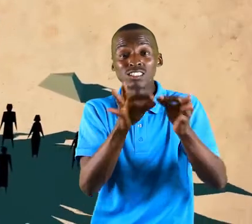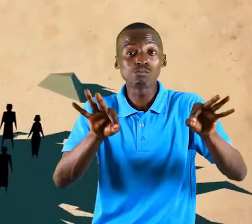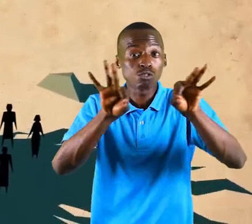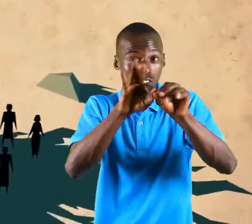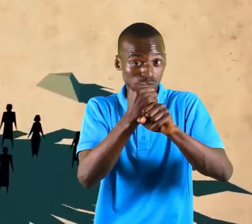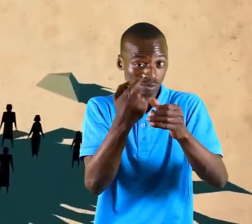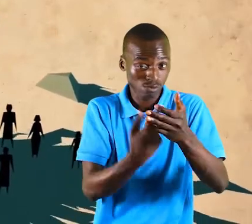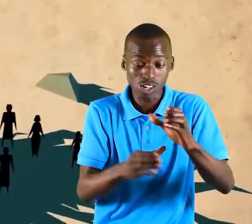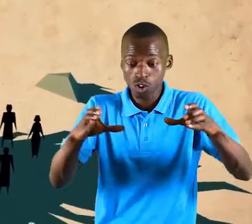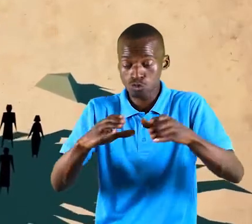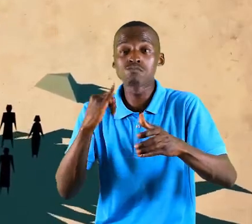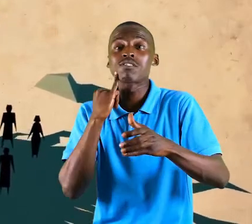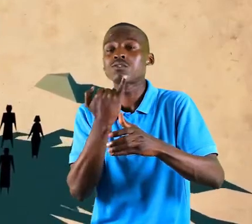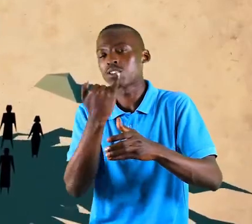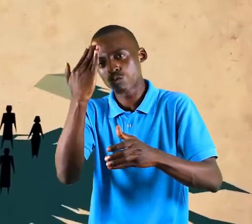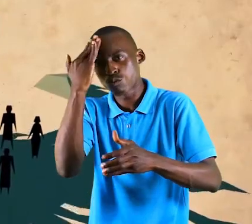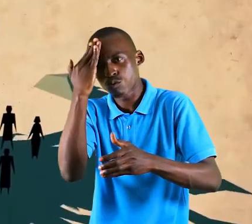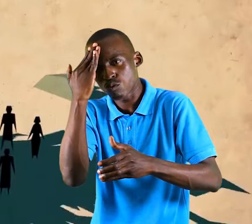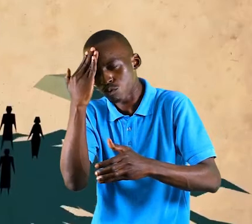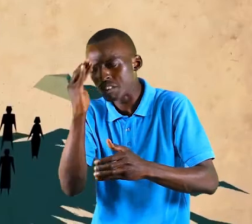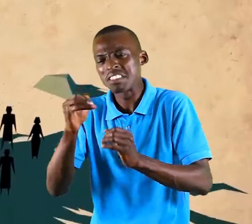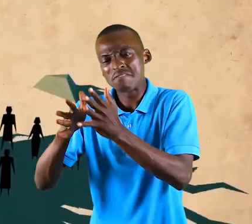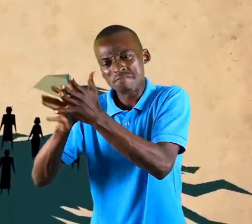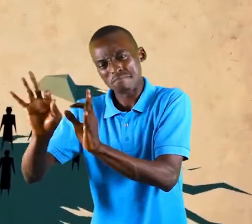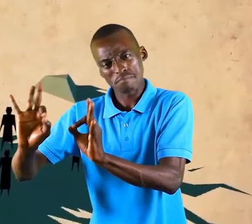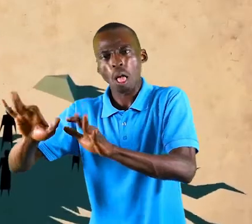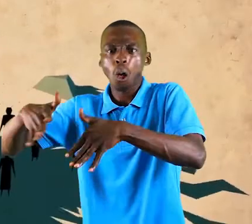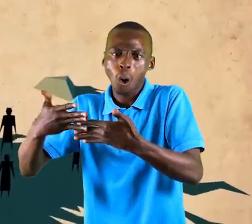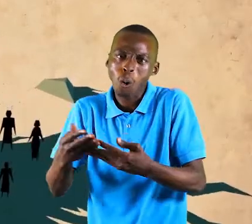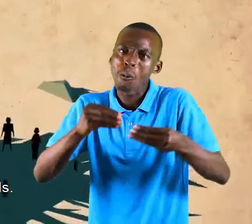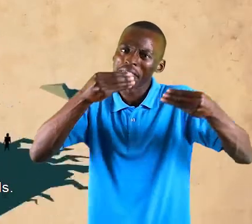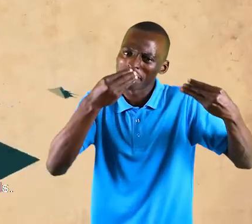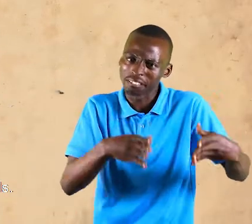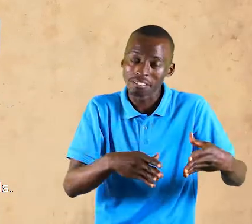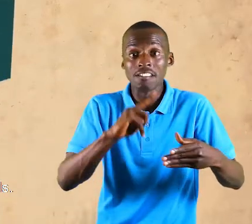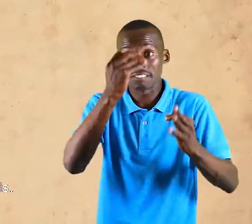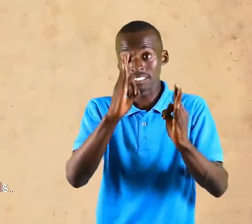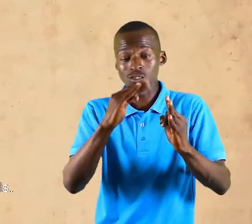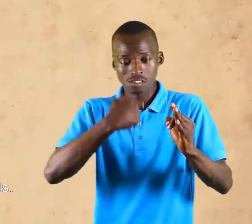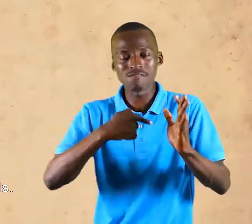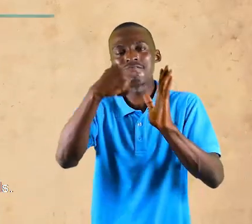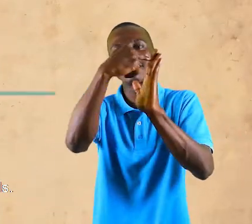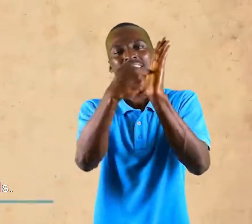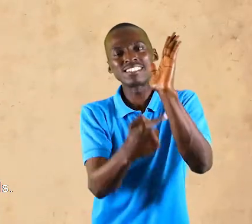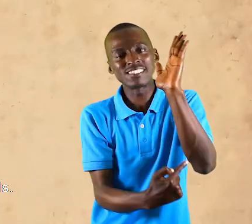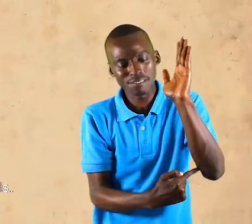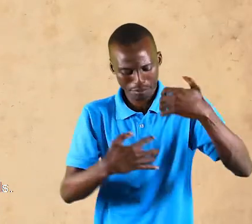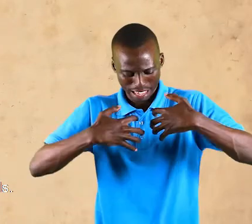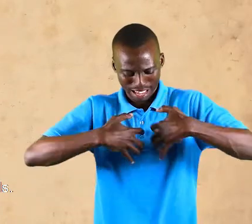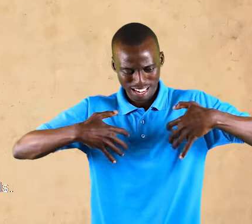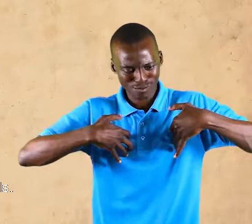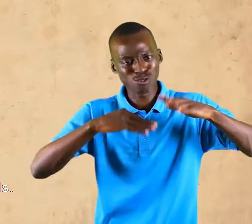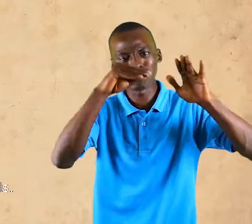And so it was really important for Israelites to know what state they're in at any given moment. So the first thing we have is a list of